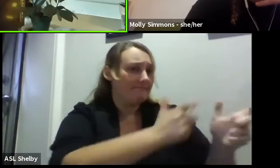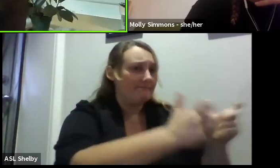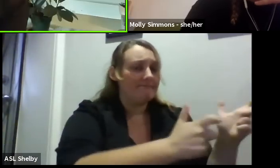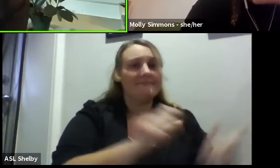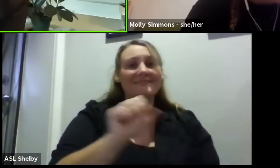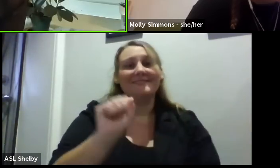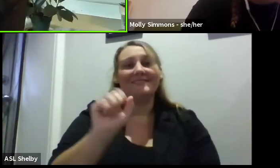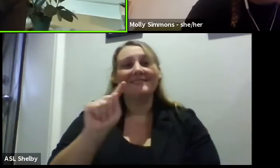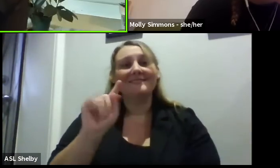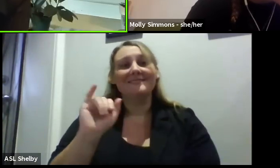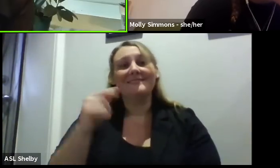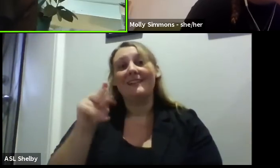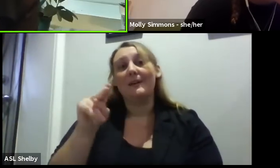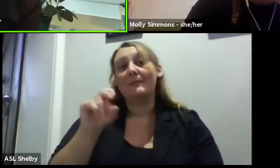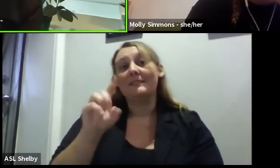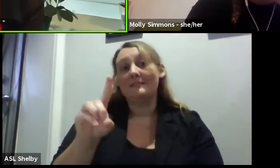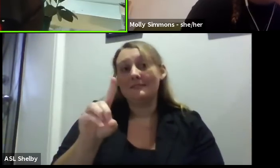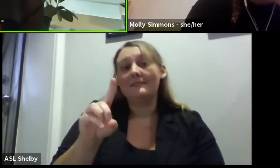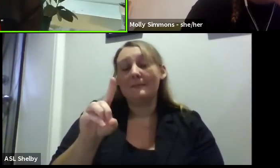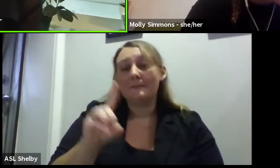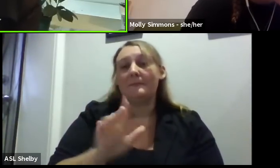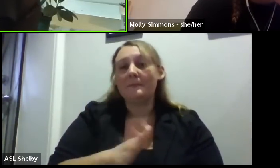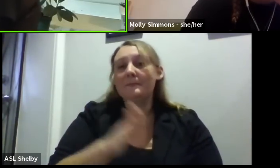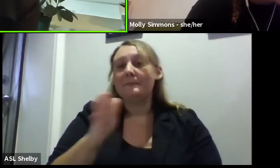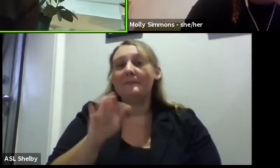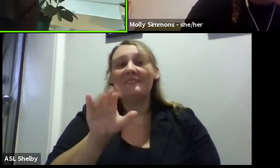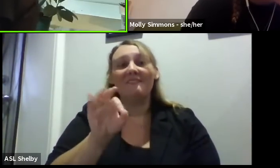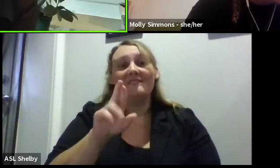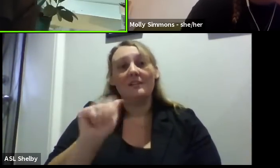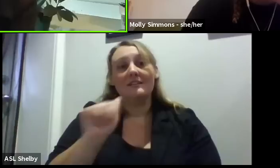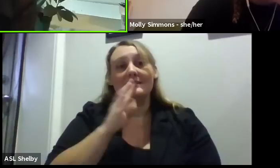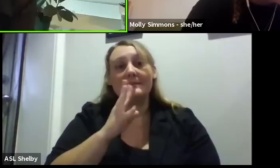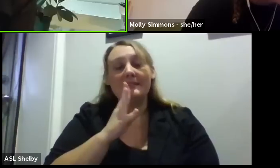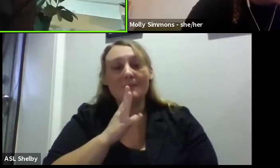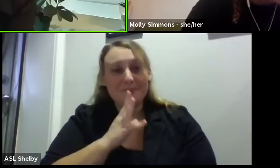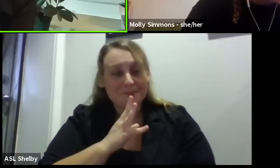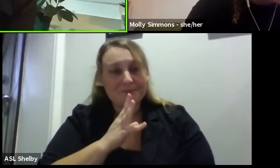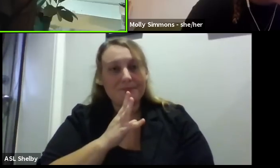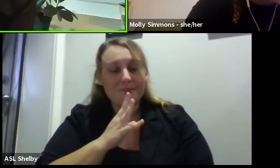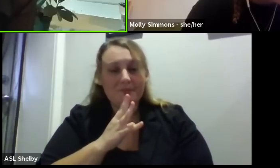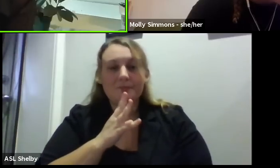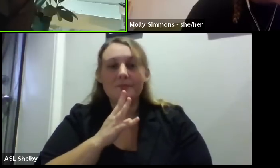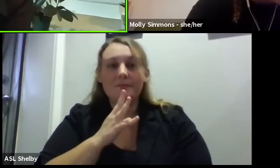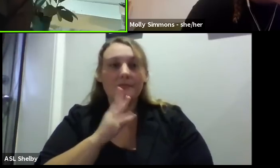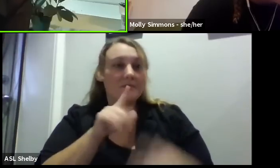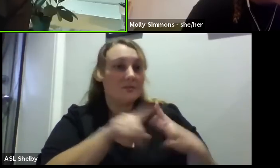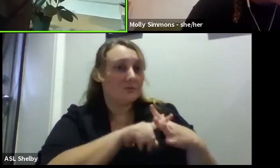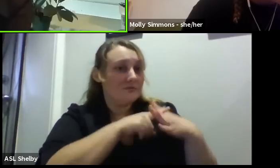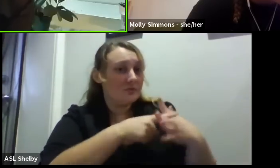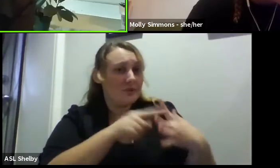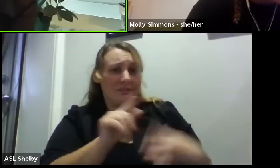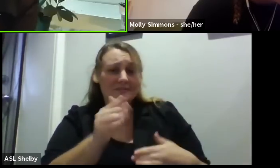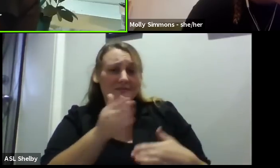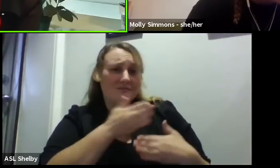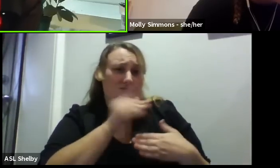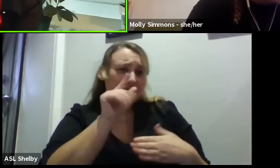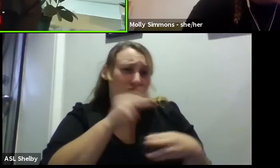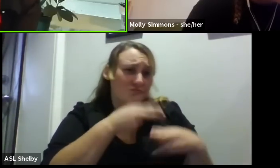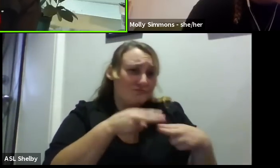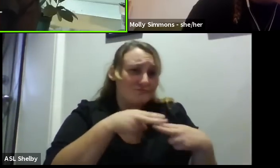What started out as a small art show fundraiser on March 3rd has turned into our crisis relief fund that has drawn in